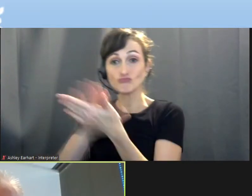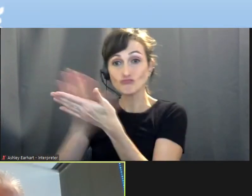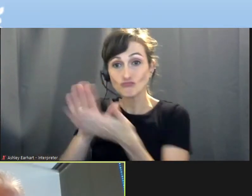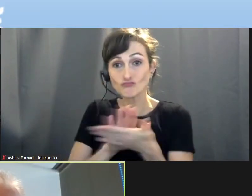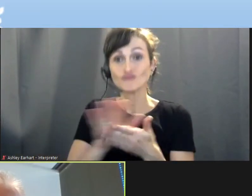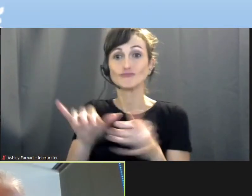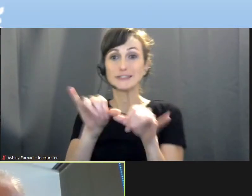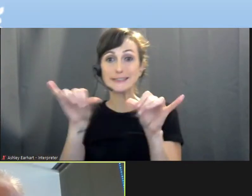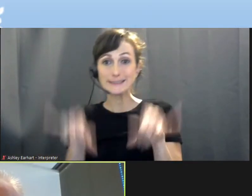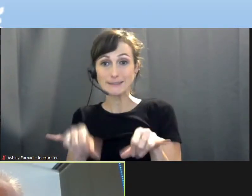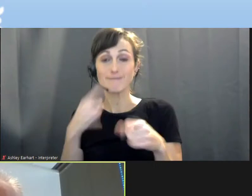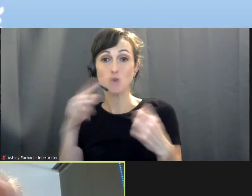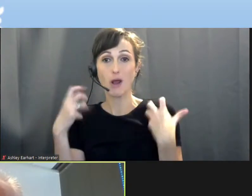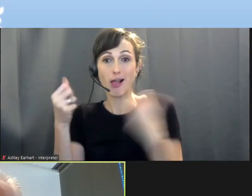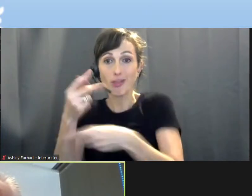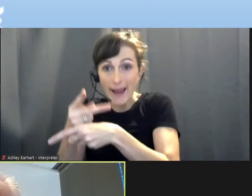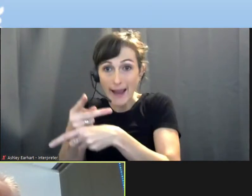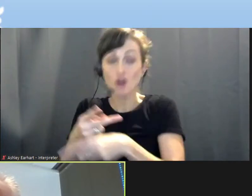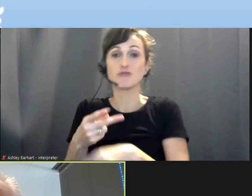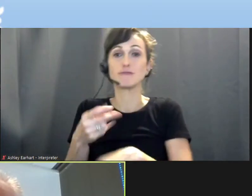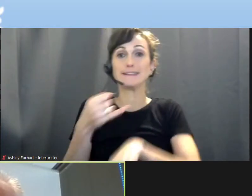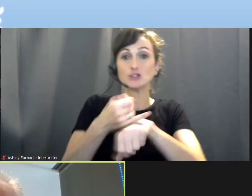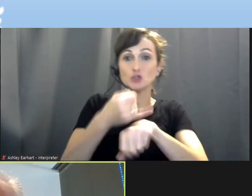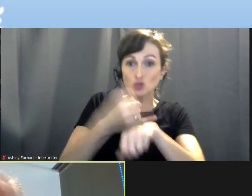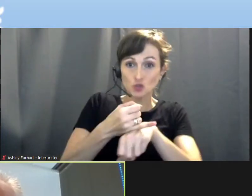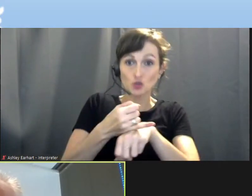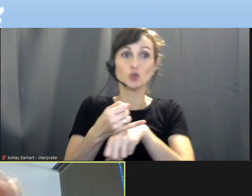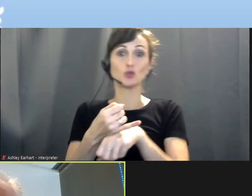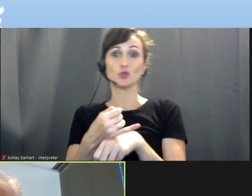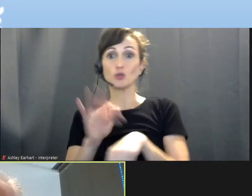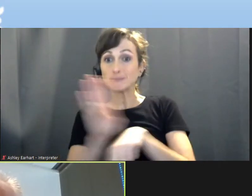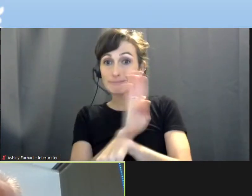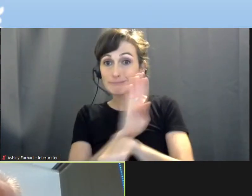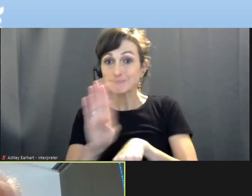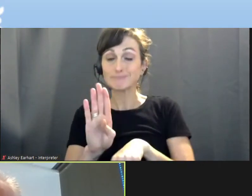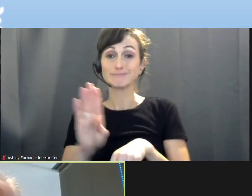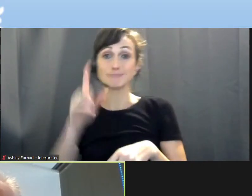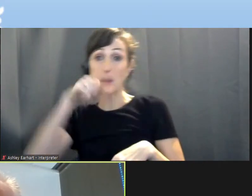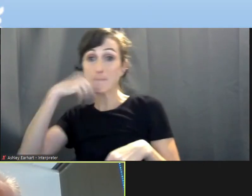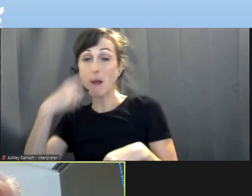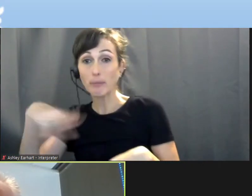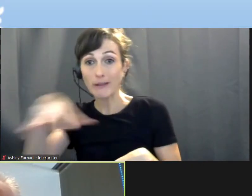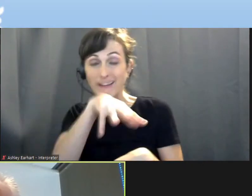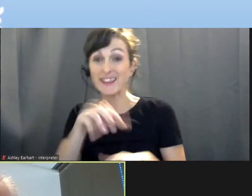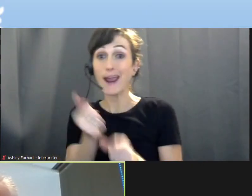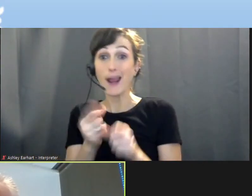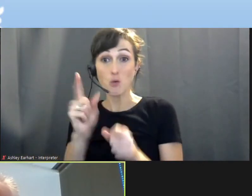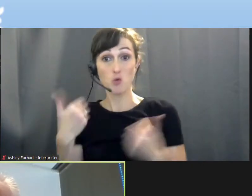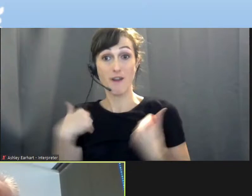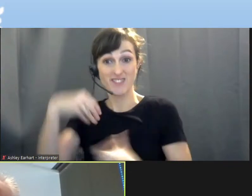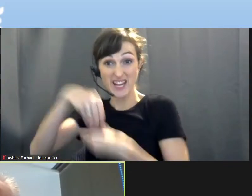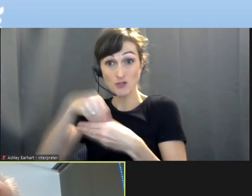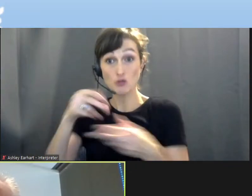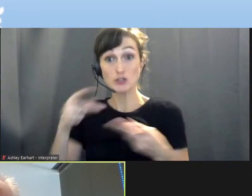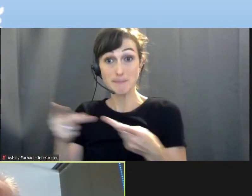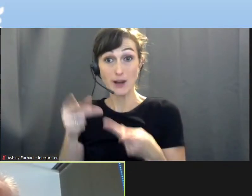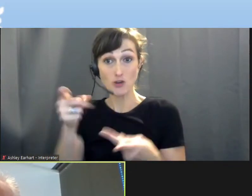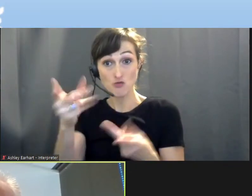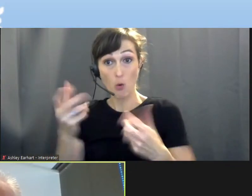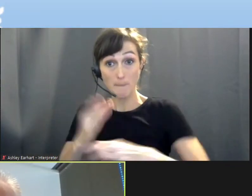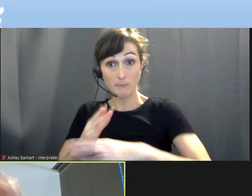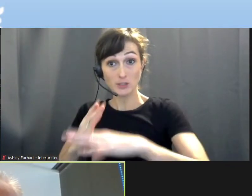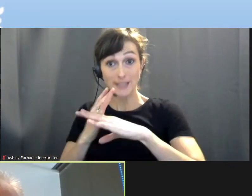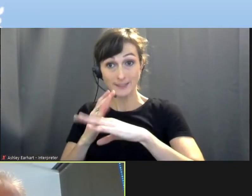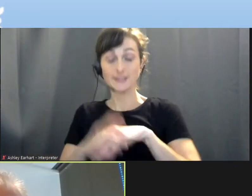institutions, along with commercial and public facilities. Really, anywhere there's indoor space that you want to be protected. The